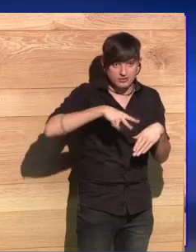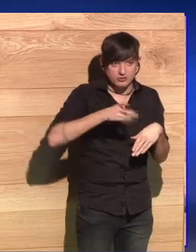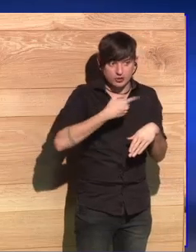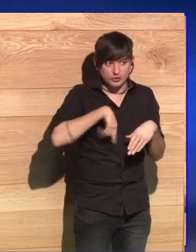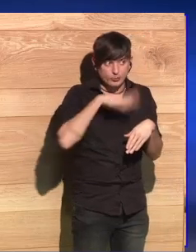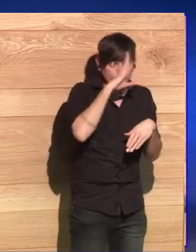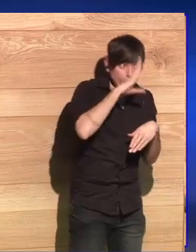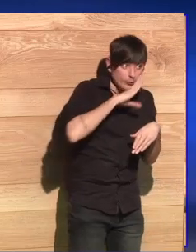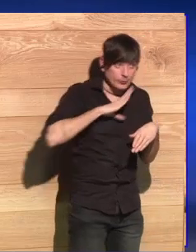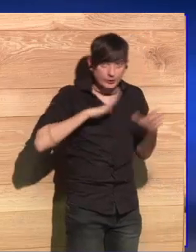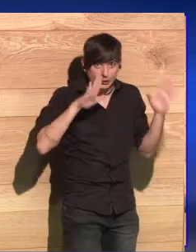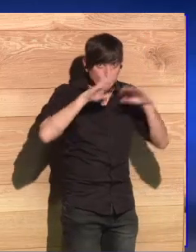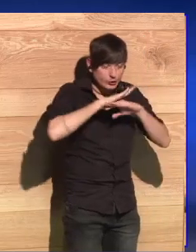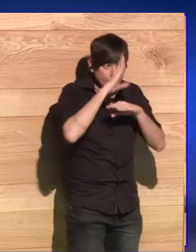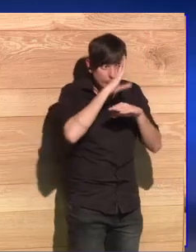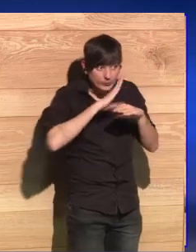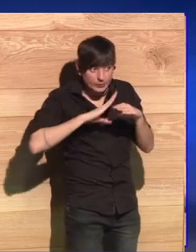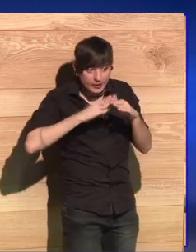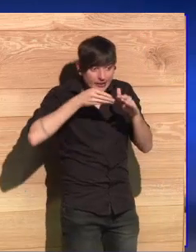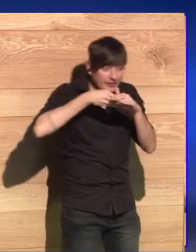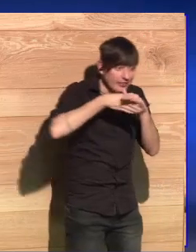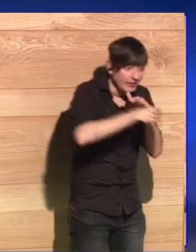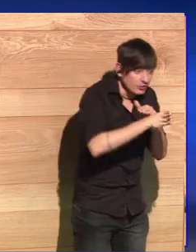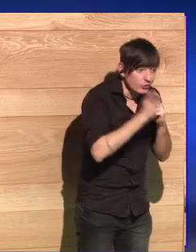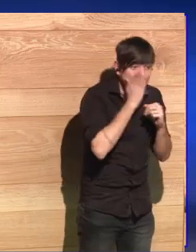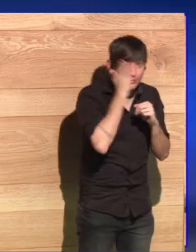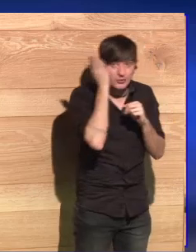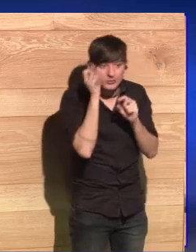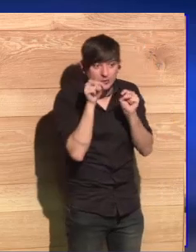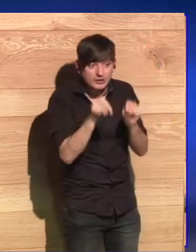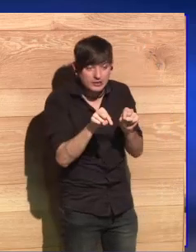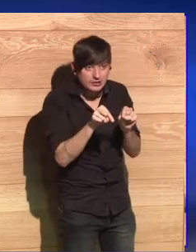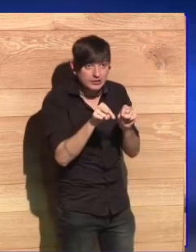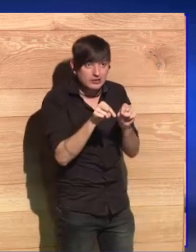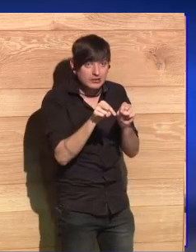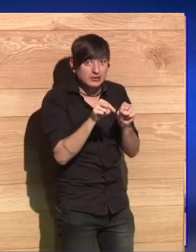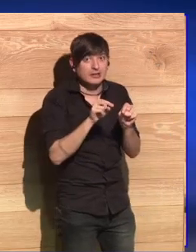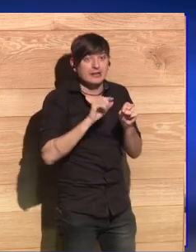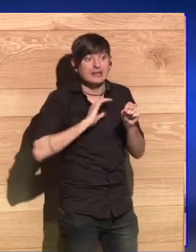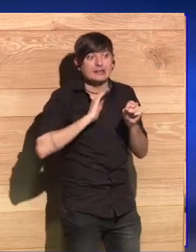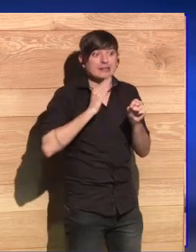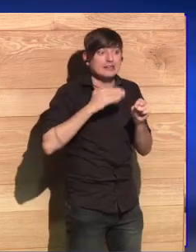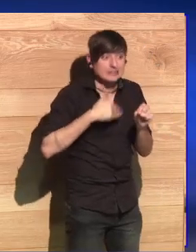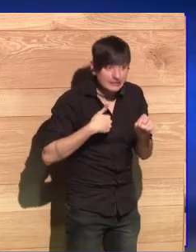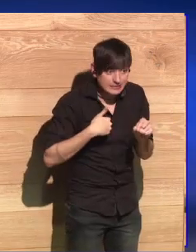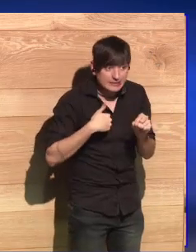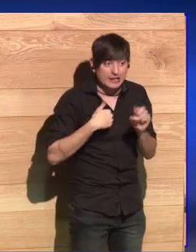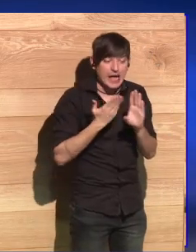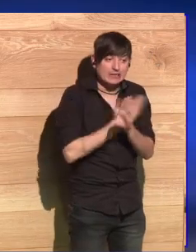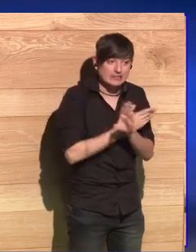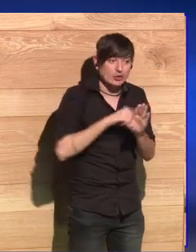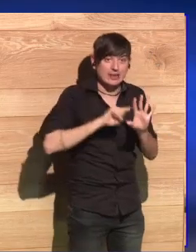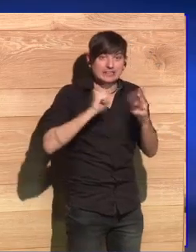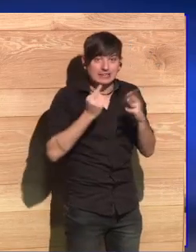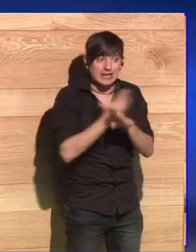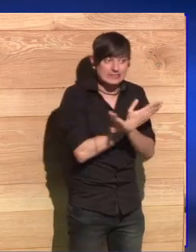trailers, and make sure to get out of there before the owners came in. We thought we were getting away with it, but